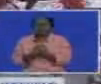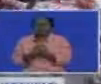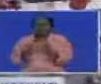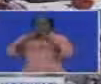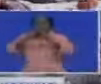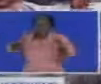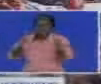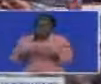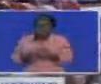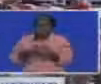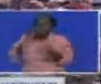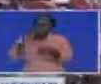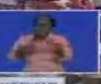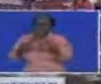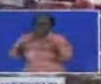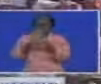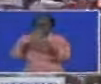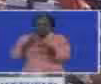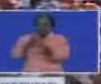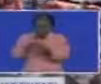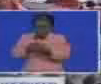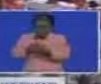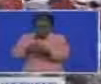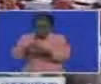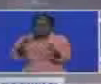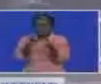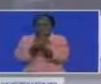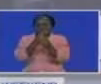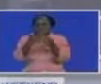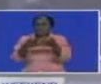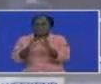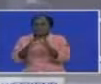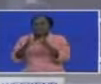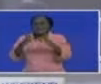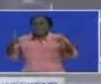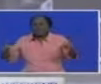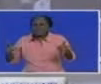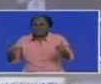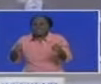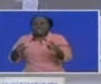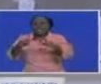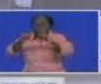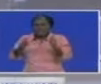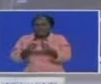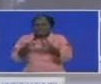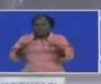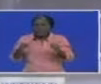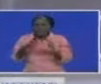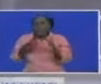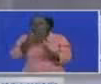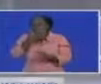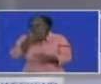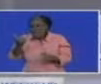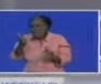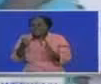Tribalism has over the years infiltrated voting patterns in Kenya, largely along tribal lines. The best example, according